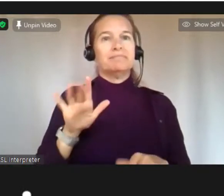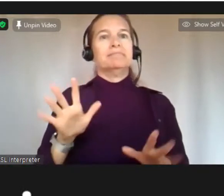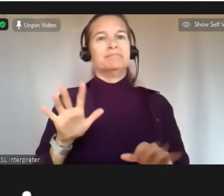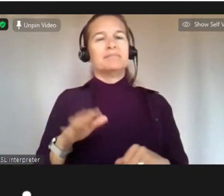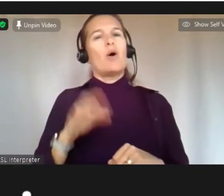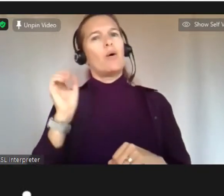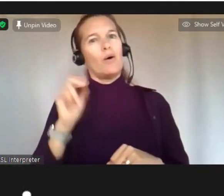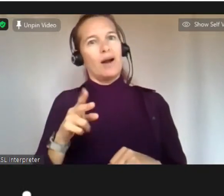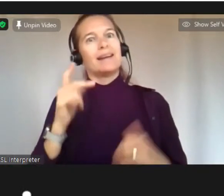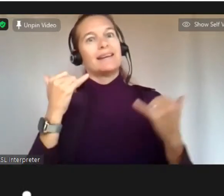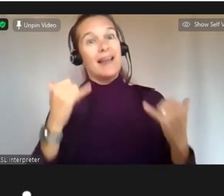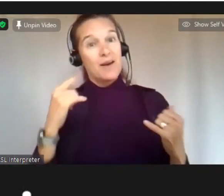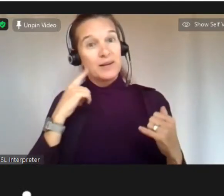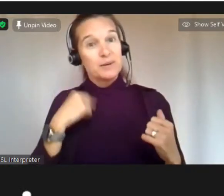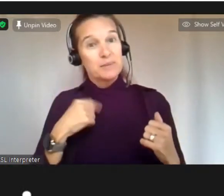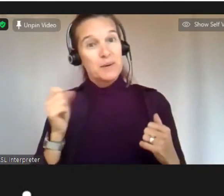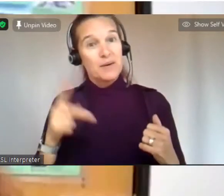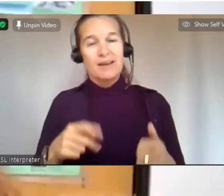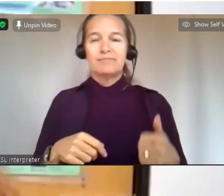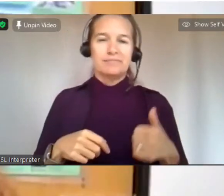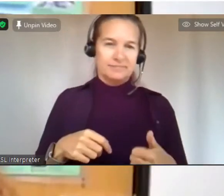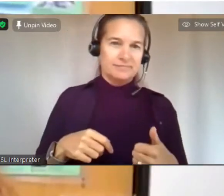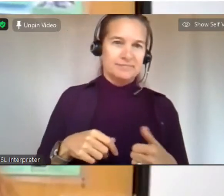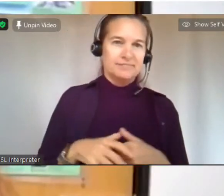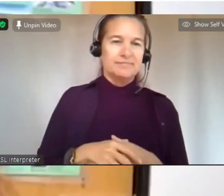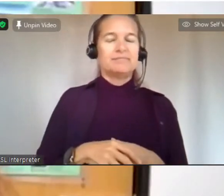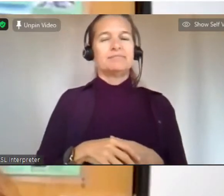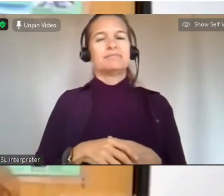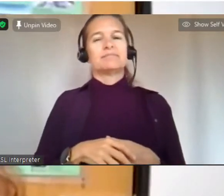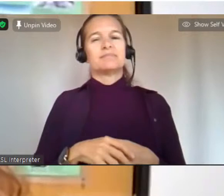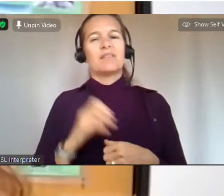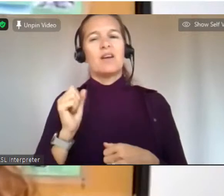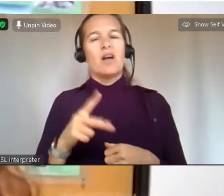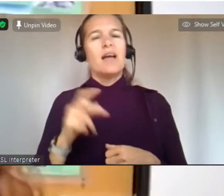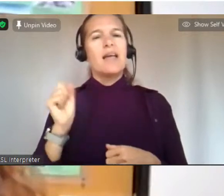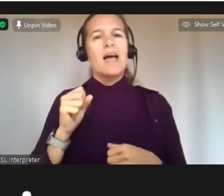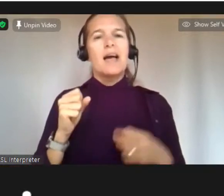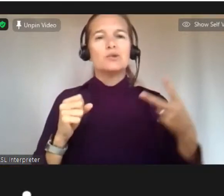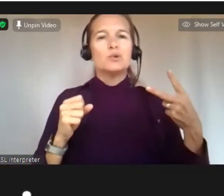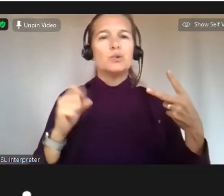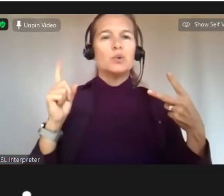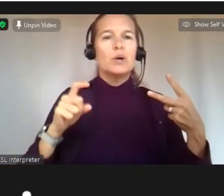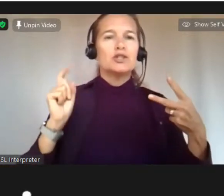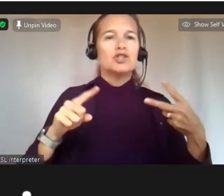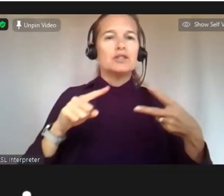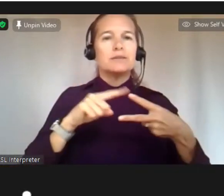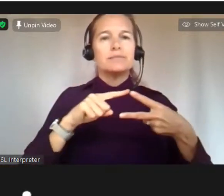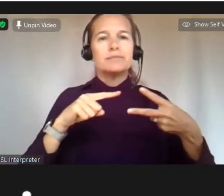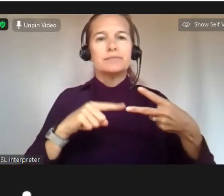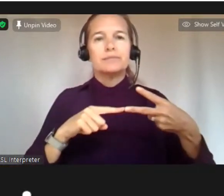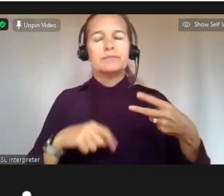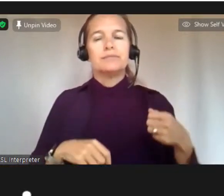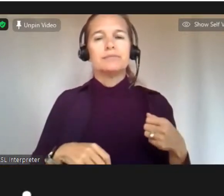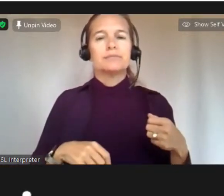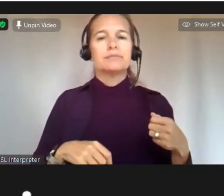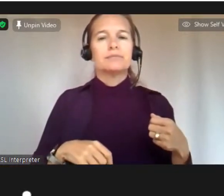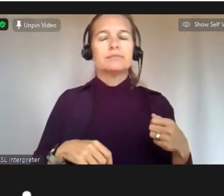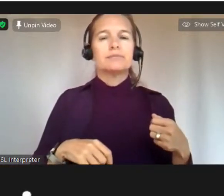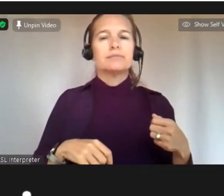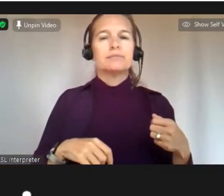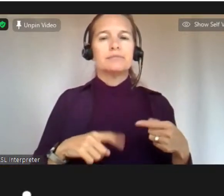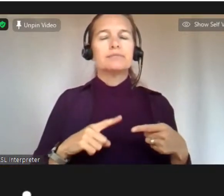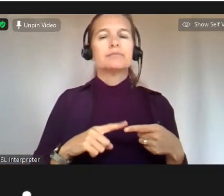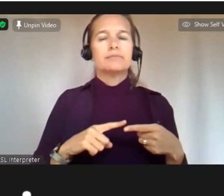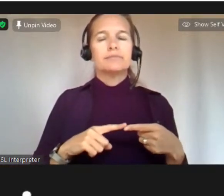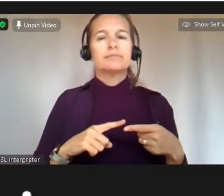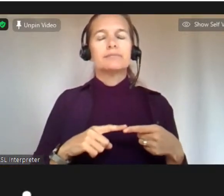All right, can you hear me okay? Yes. All right. Yeah, I got two questions. I've noticed